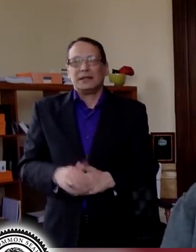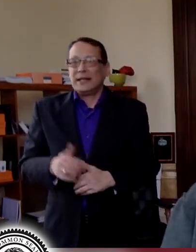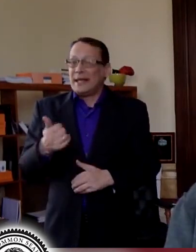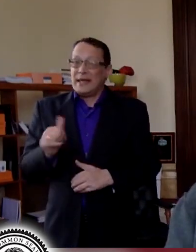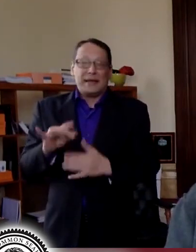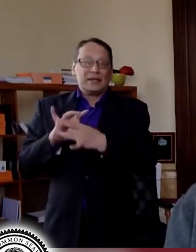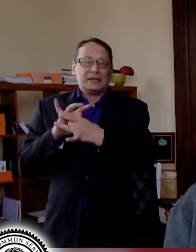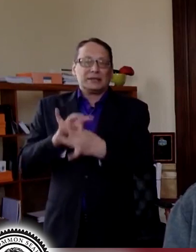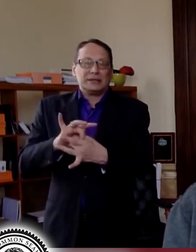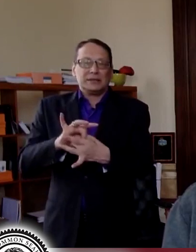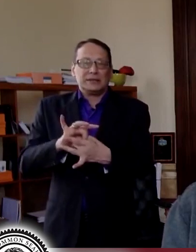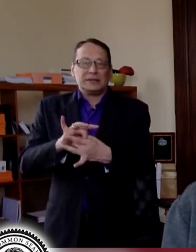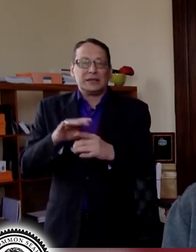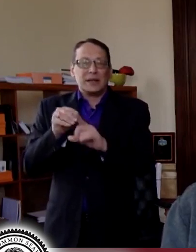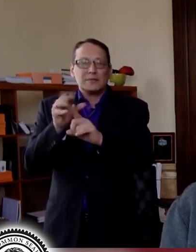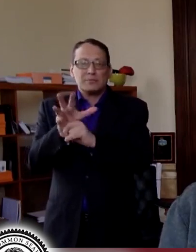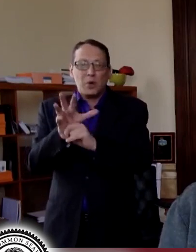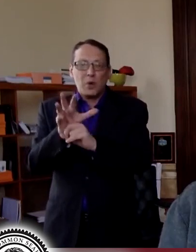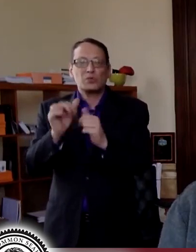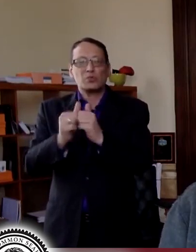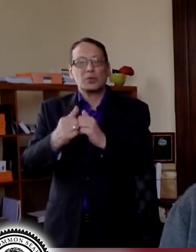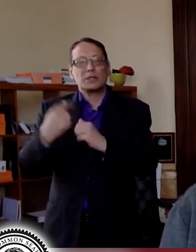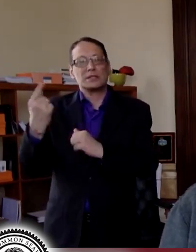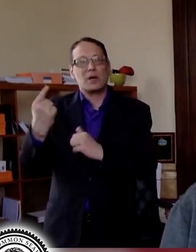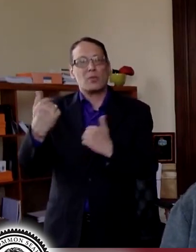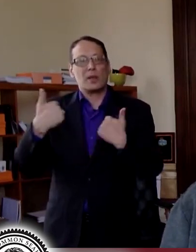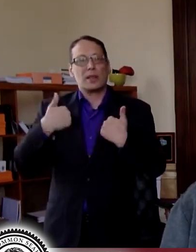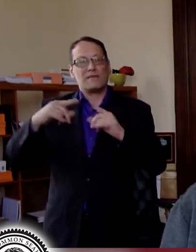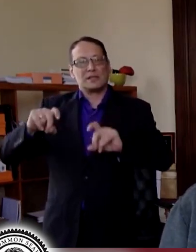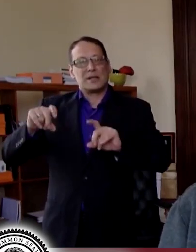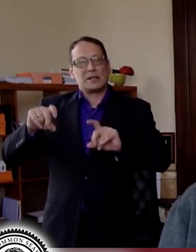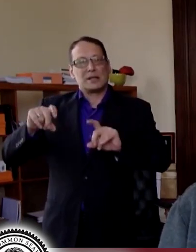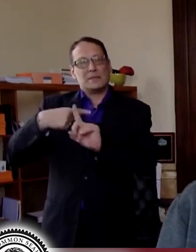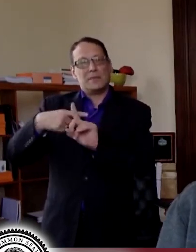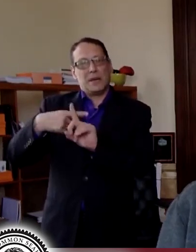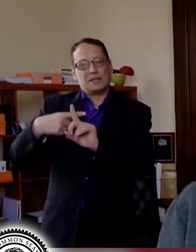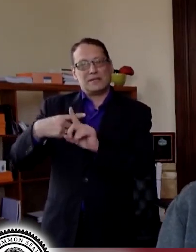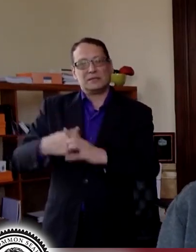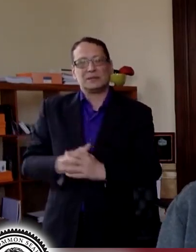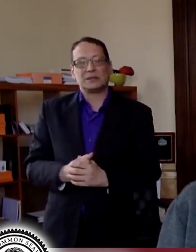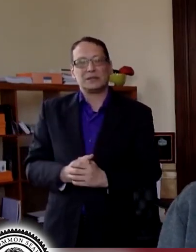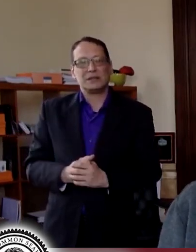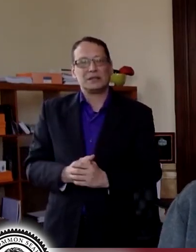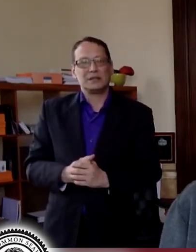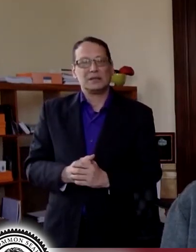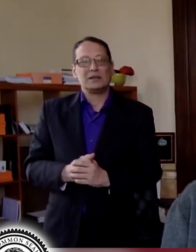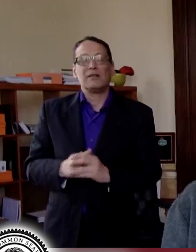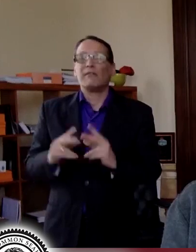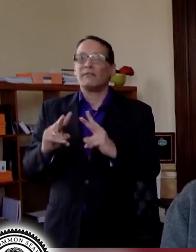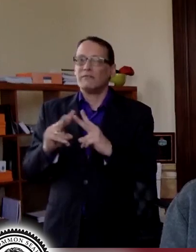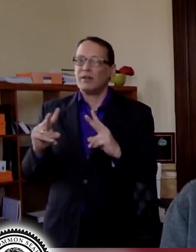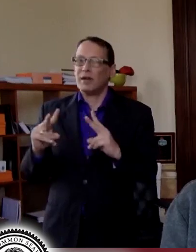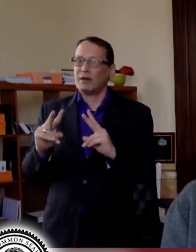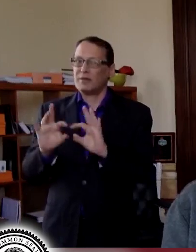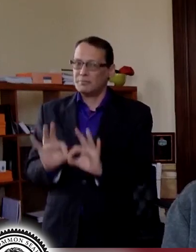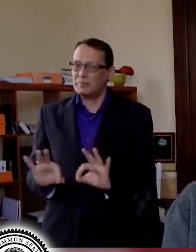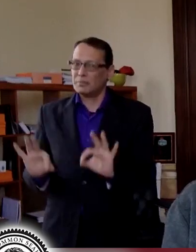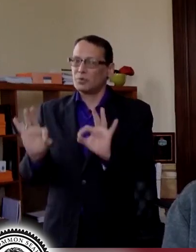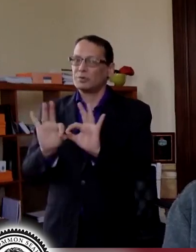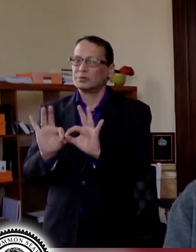associated with or in a prolonged exposure to somebody who has tested positive for COVID-19. It's very, very important that we